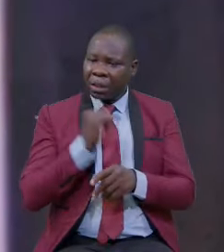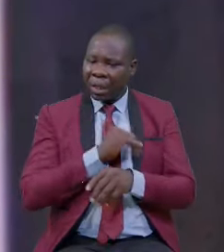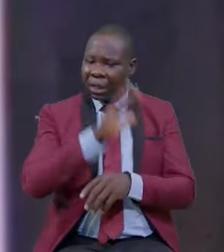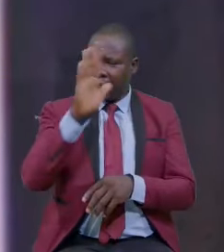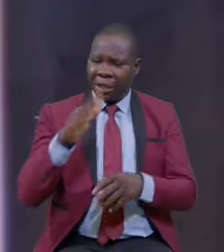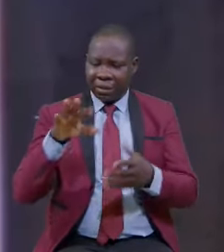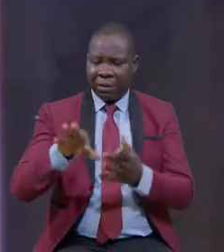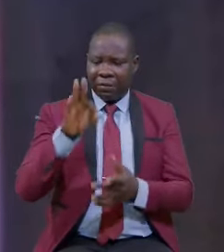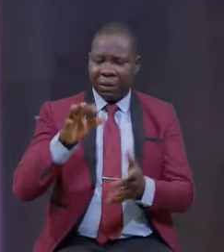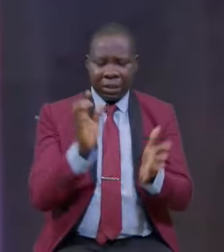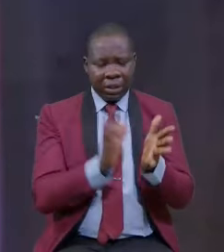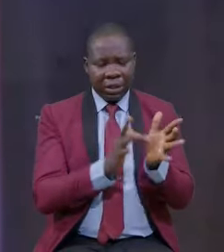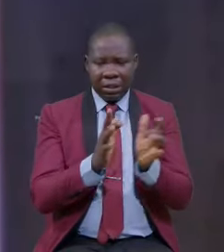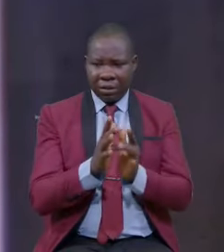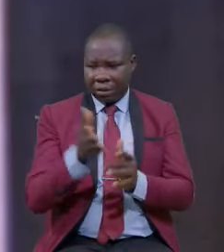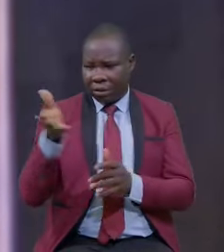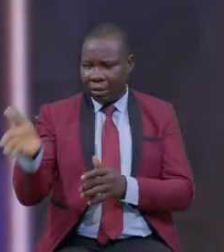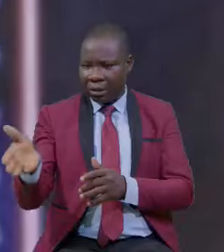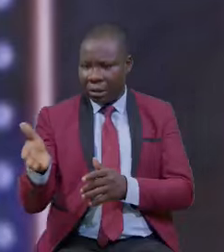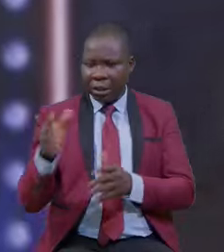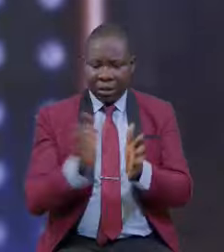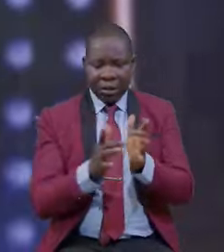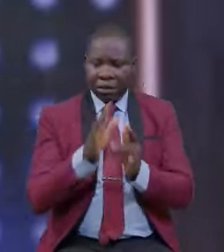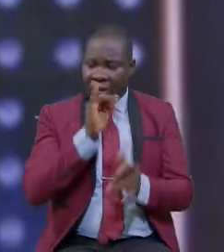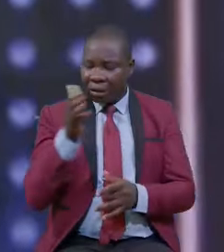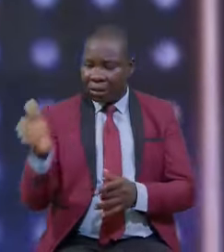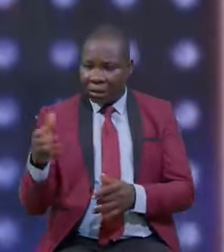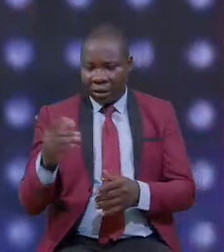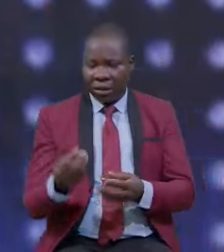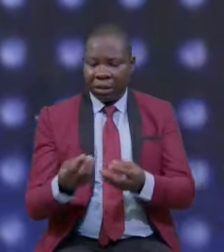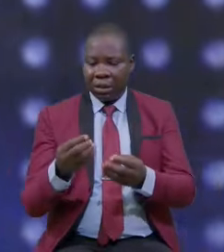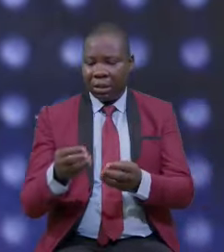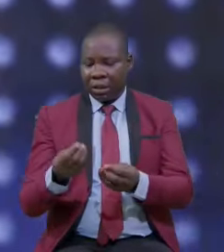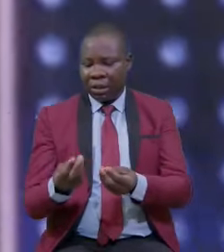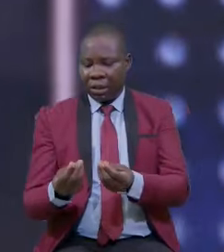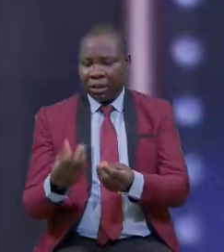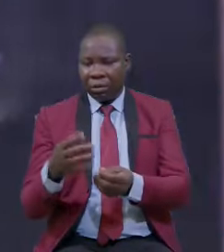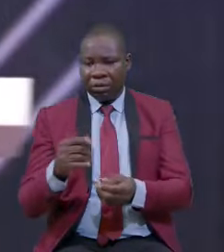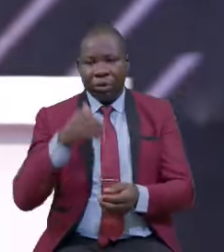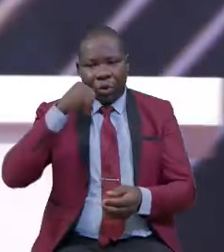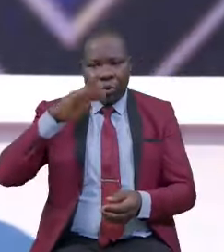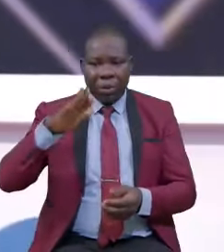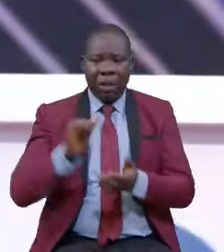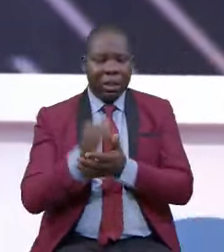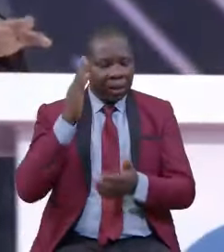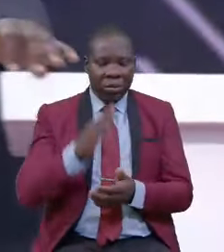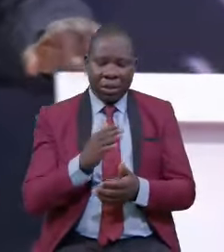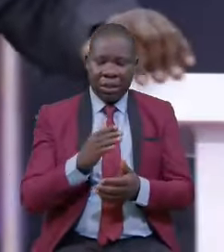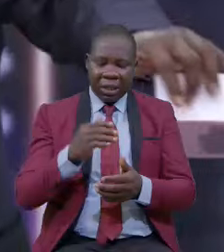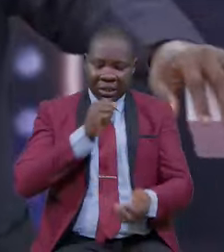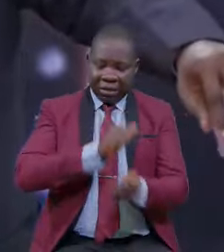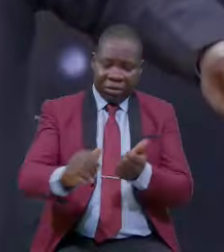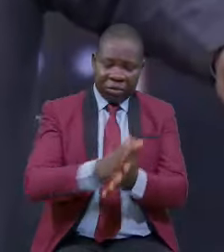of the woman that will bruise the head of the devil. They read Exodus, they don't find Jesus there, but he is there. He is